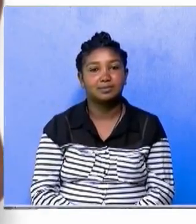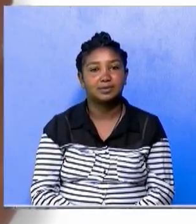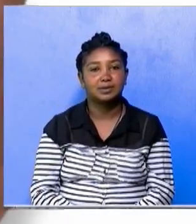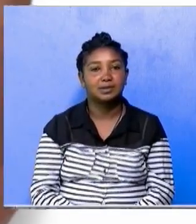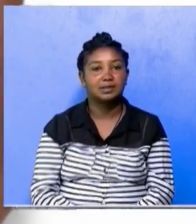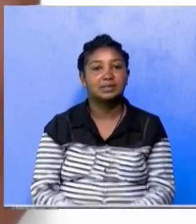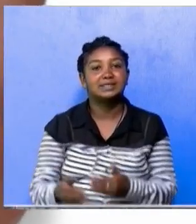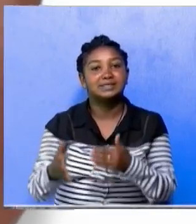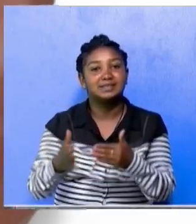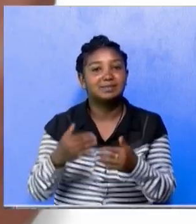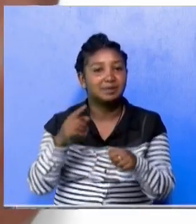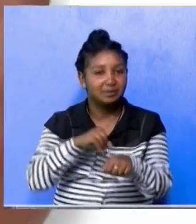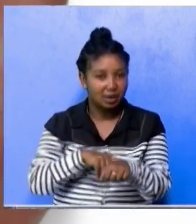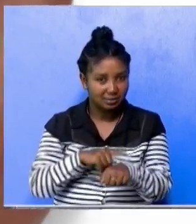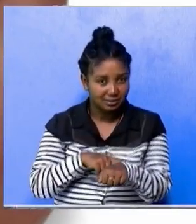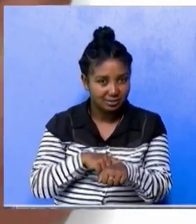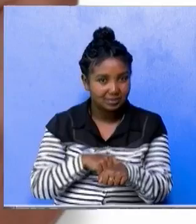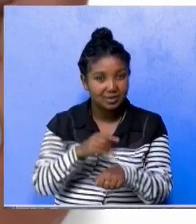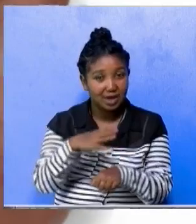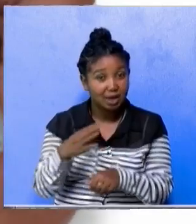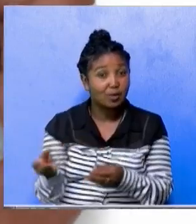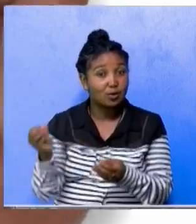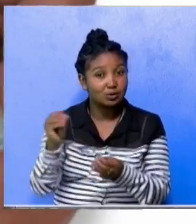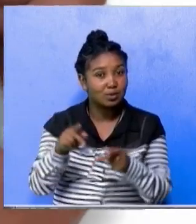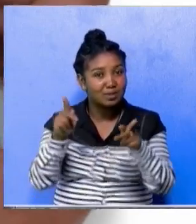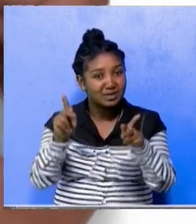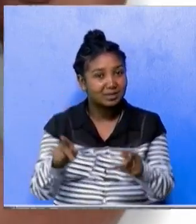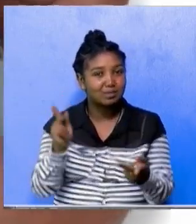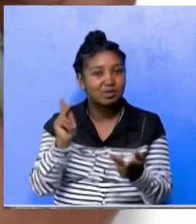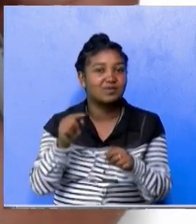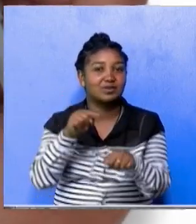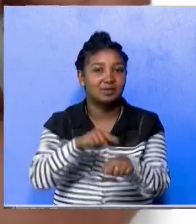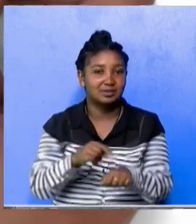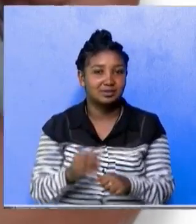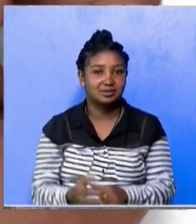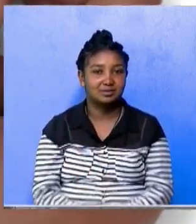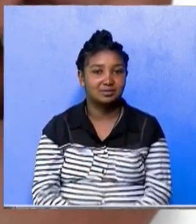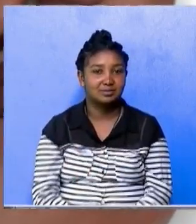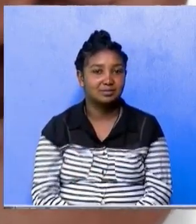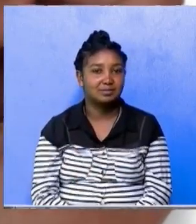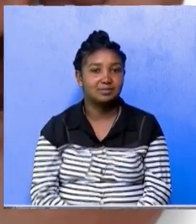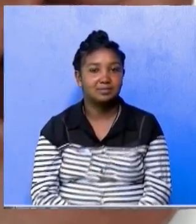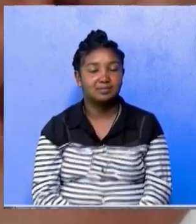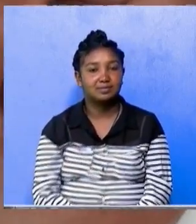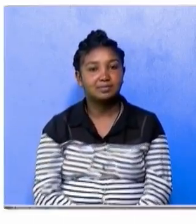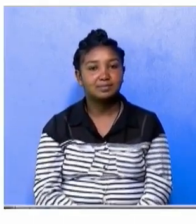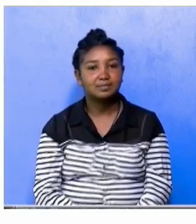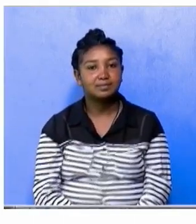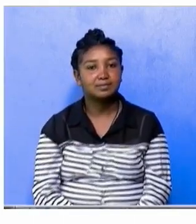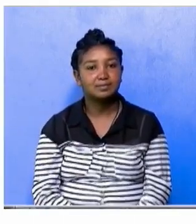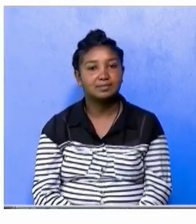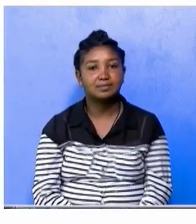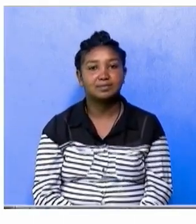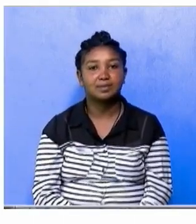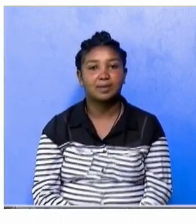Simple tense, and also present perfect tense. Present